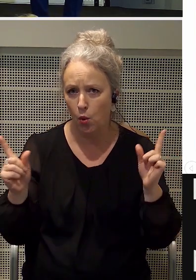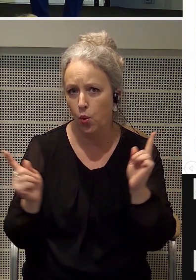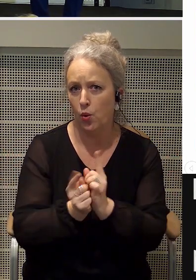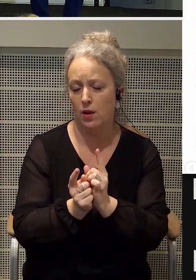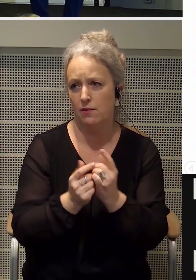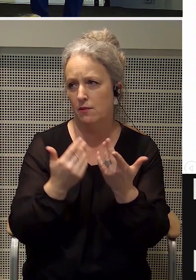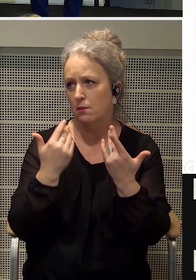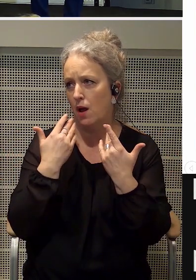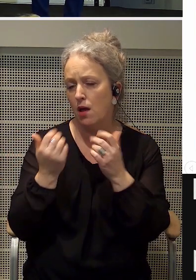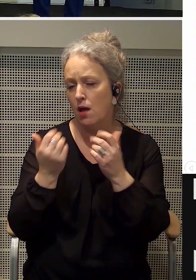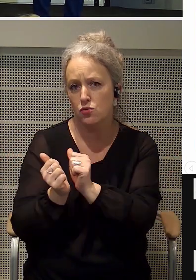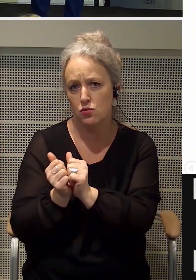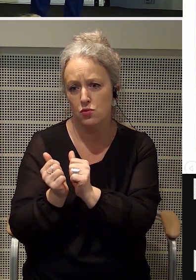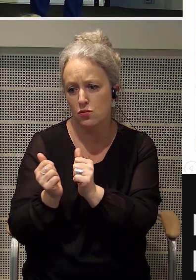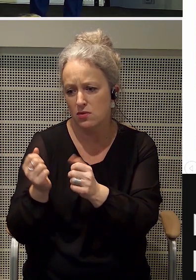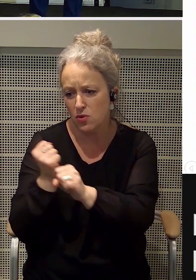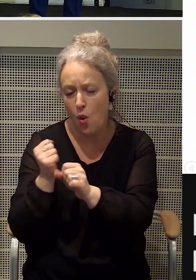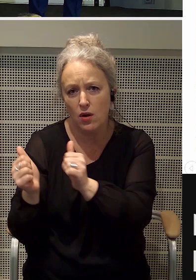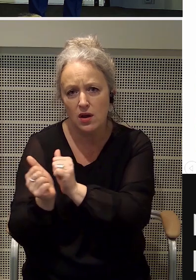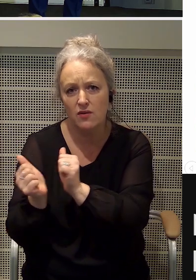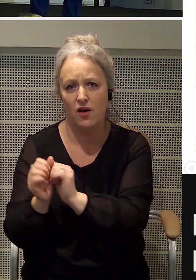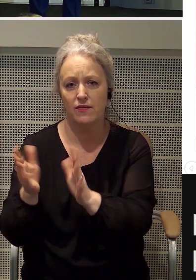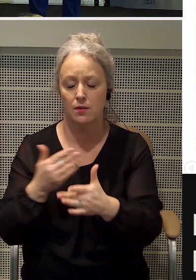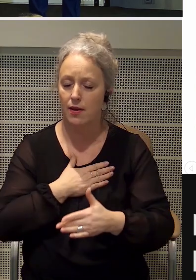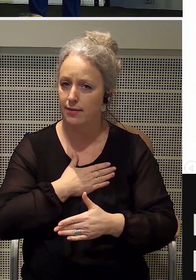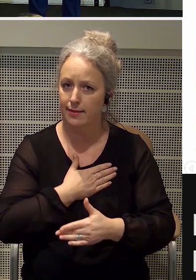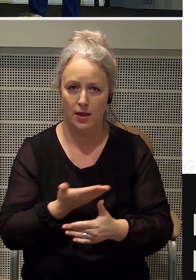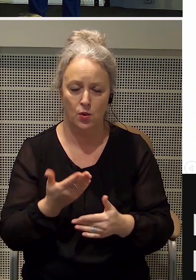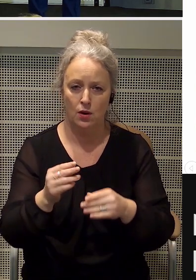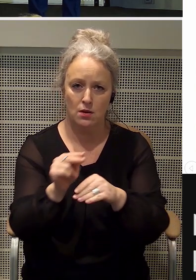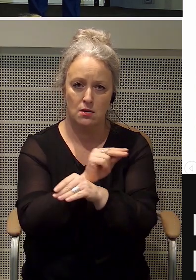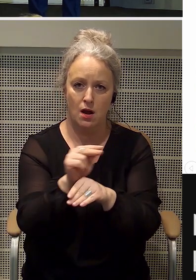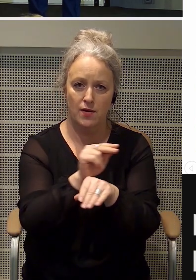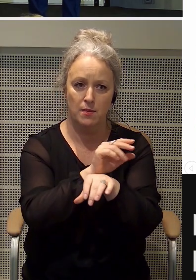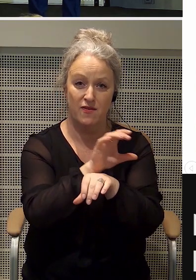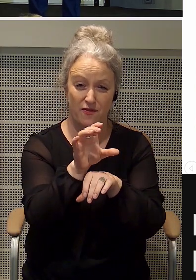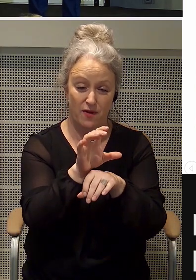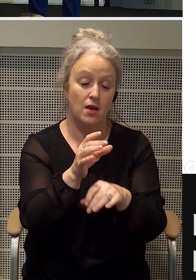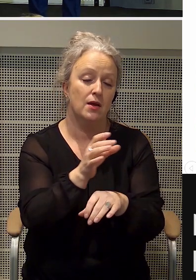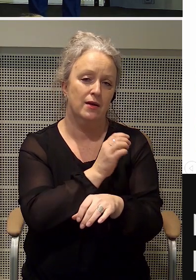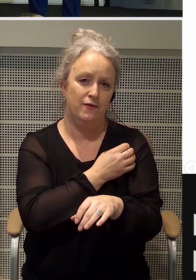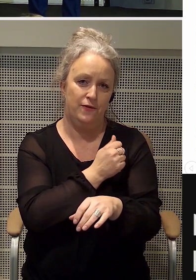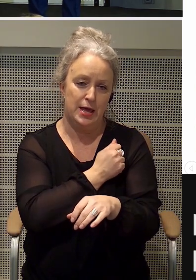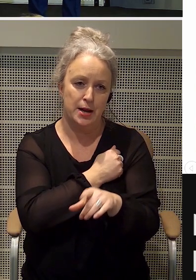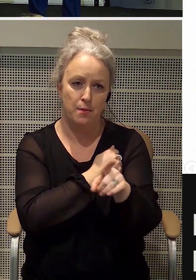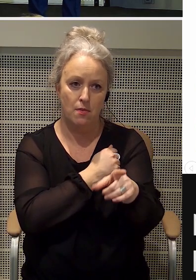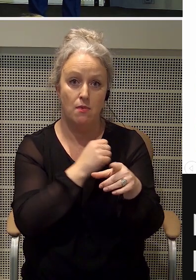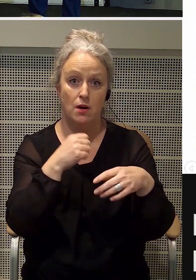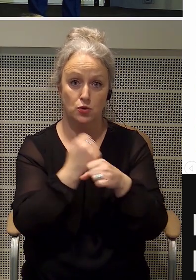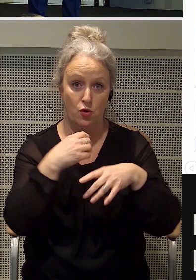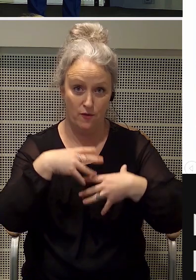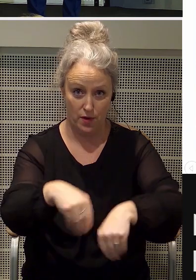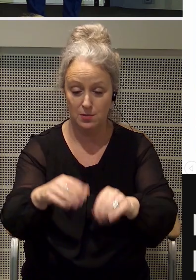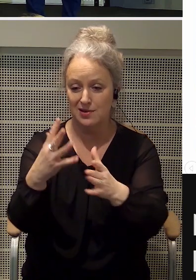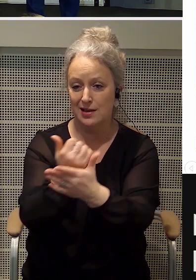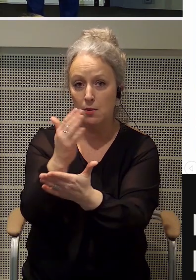to say whether it could have been faster. And I am very grateful to the pharmaceutical company that we got it done. And